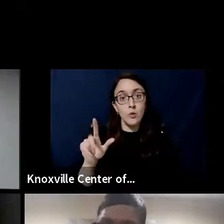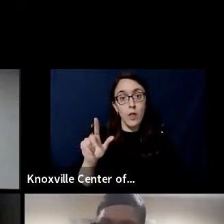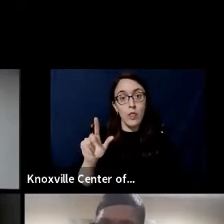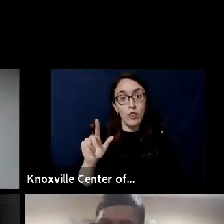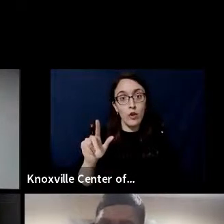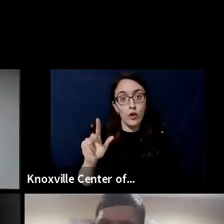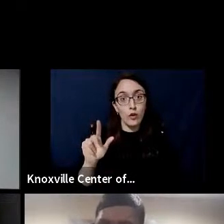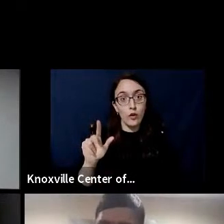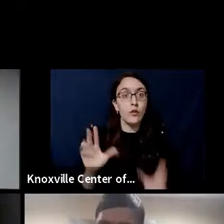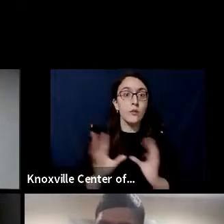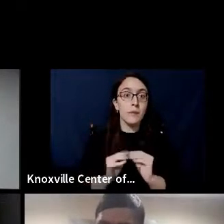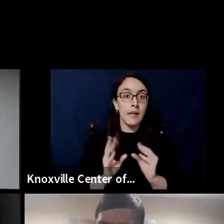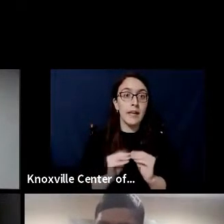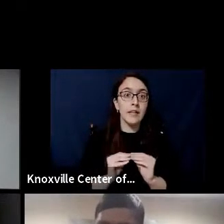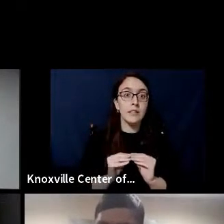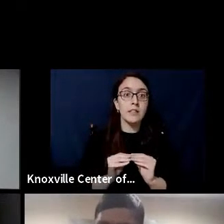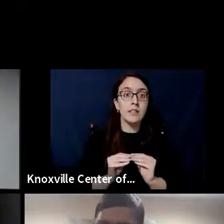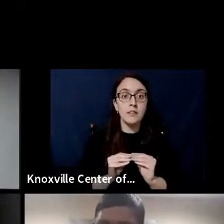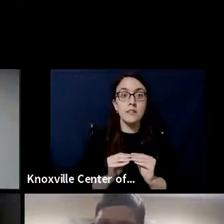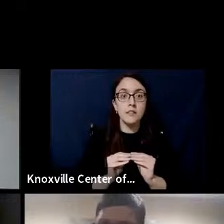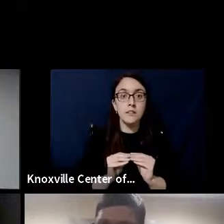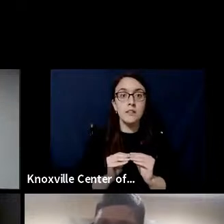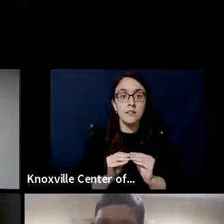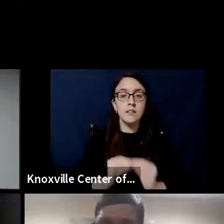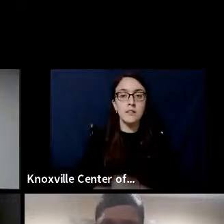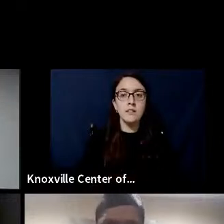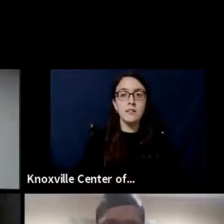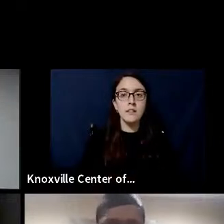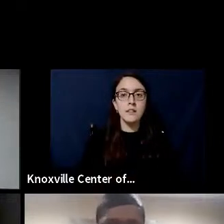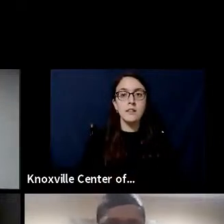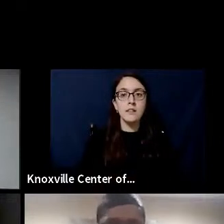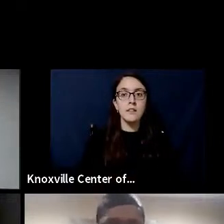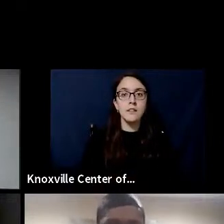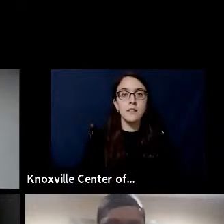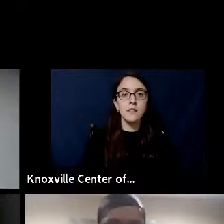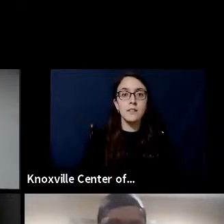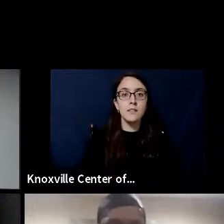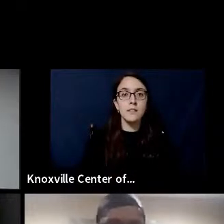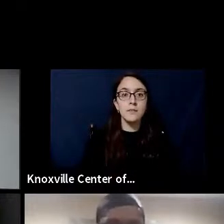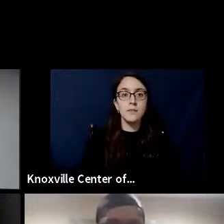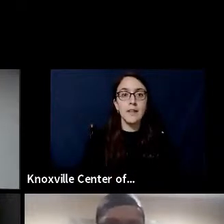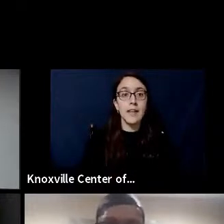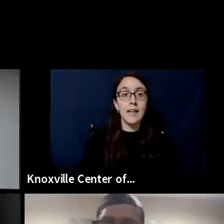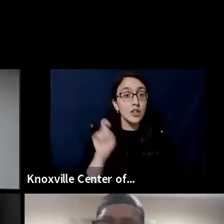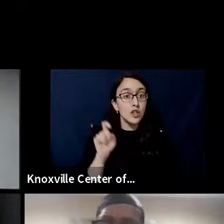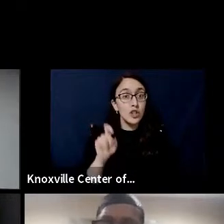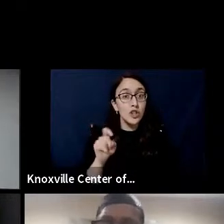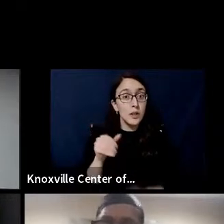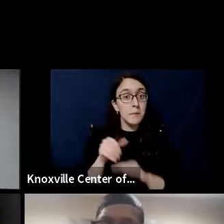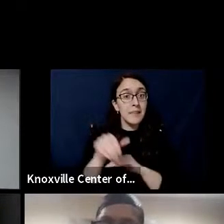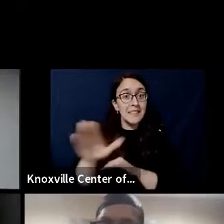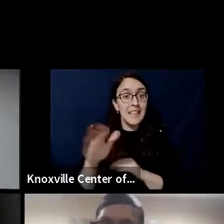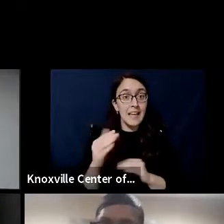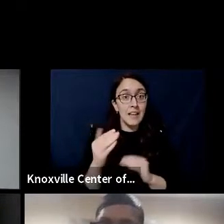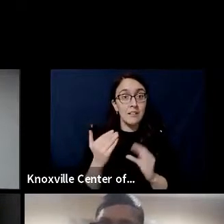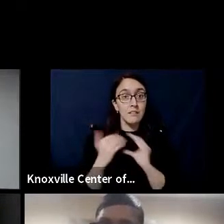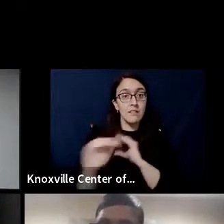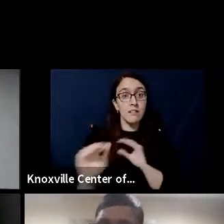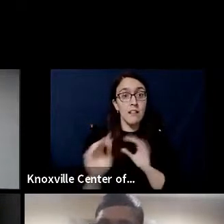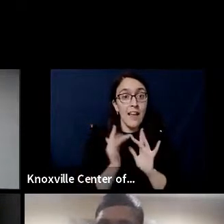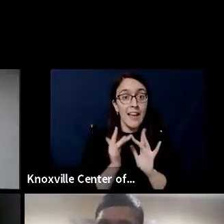Those should have been sent electronically, or you should have a copy of them.